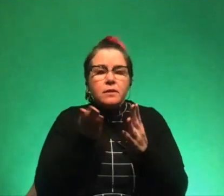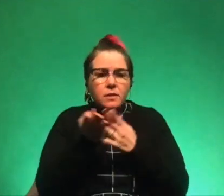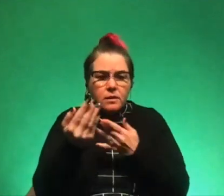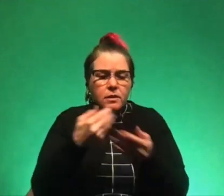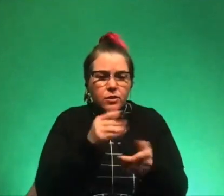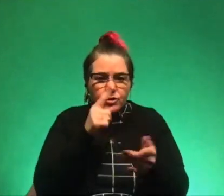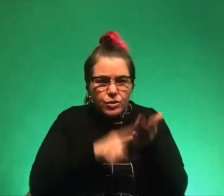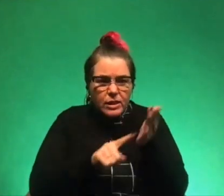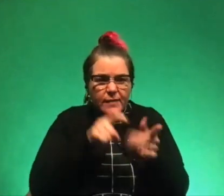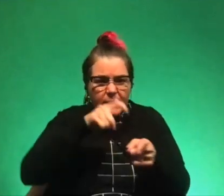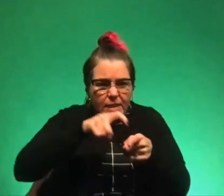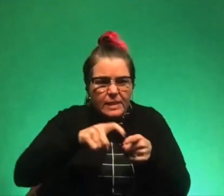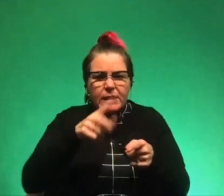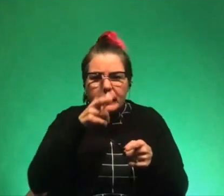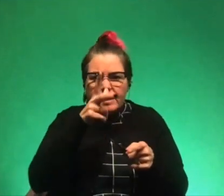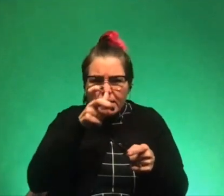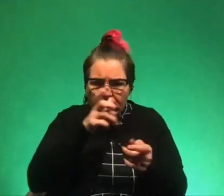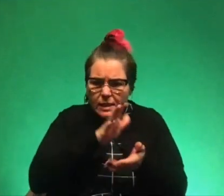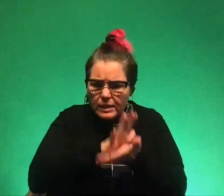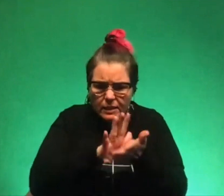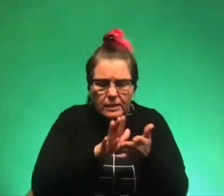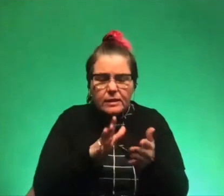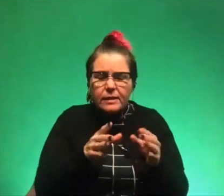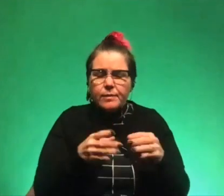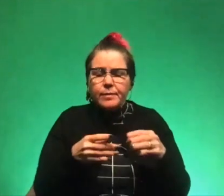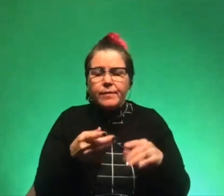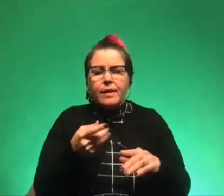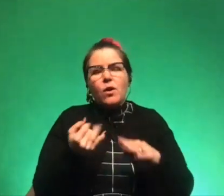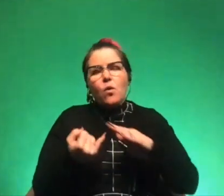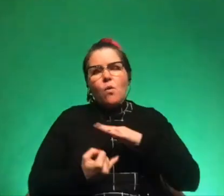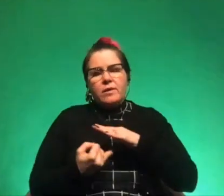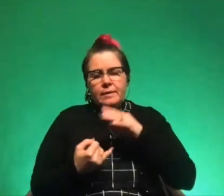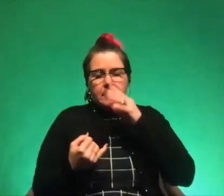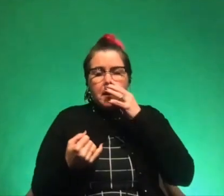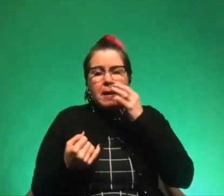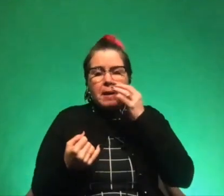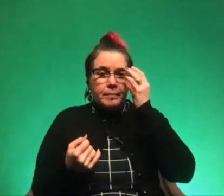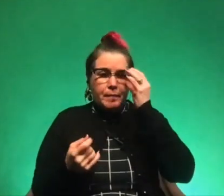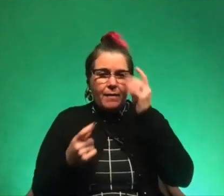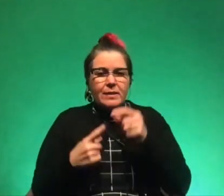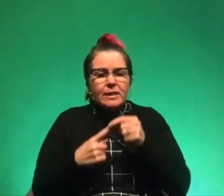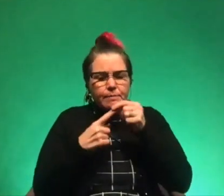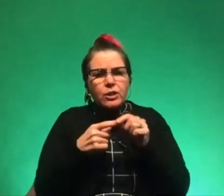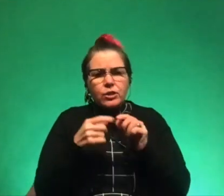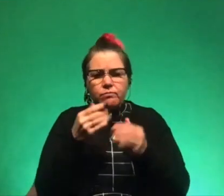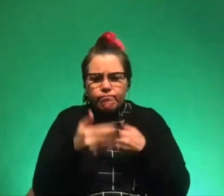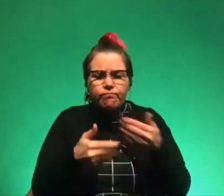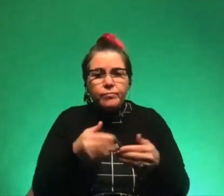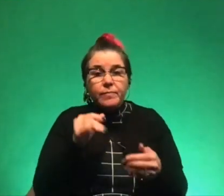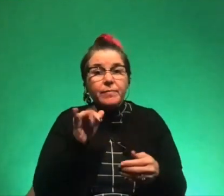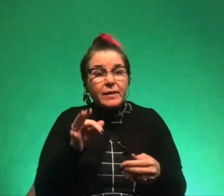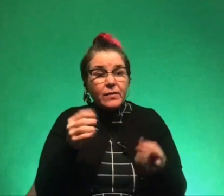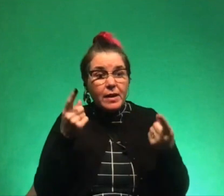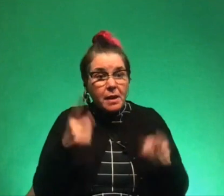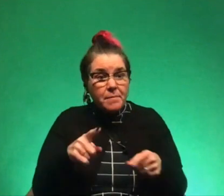and insects before we leave for quarantine. And we have like special protocols that if someone happens to